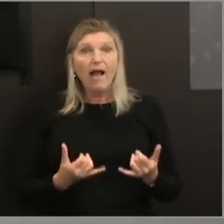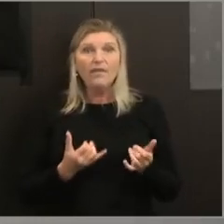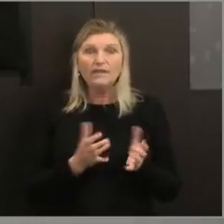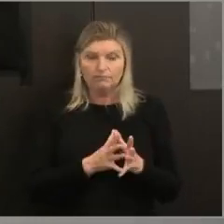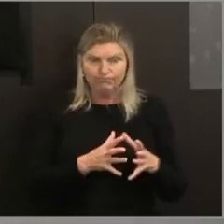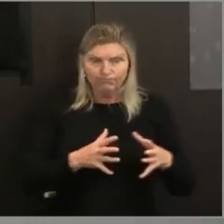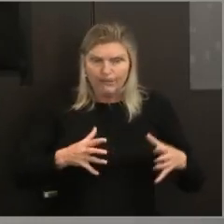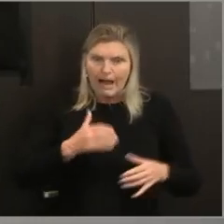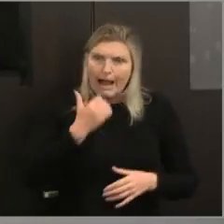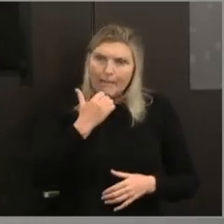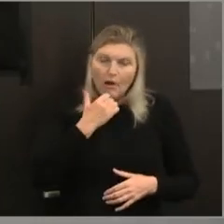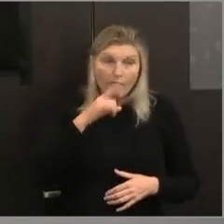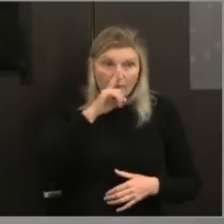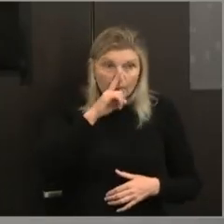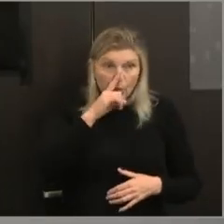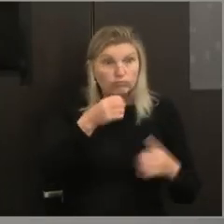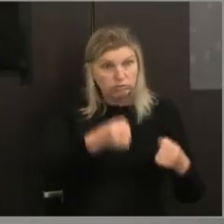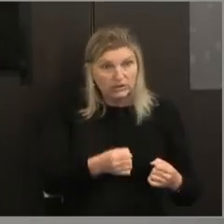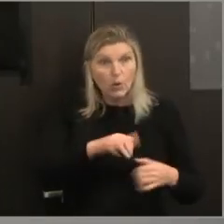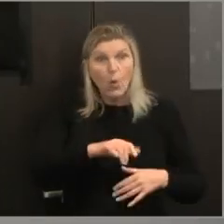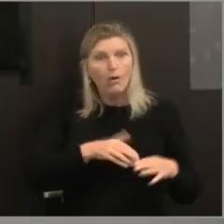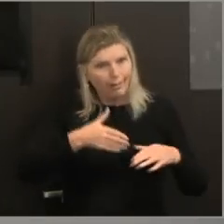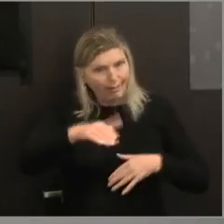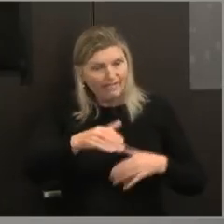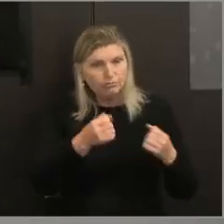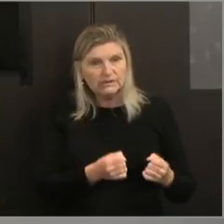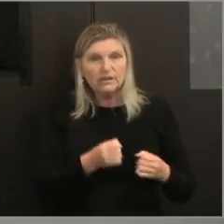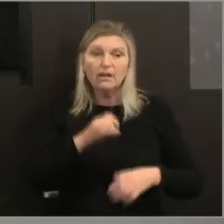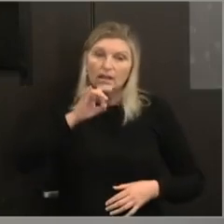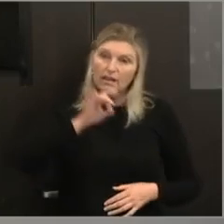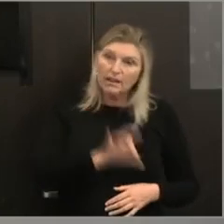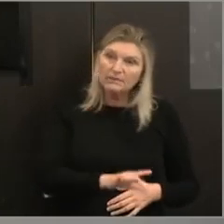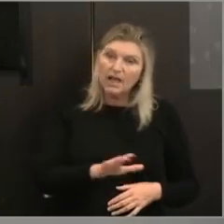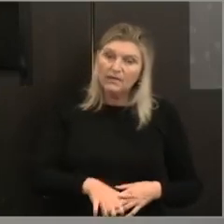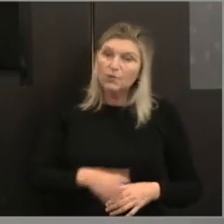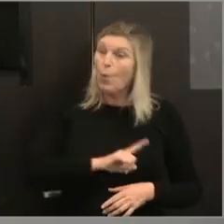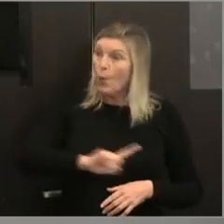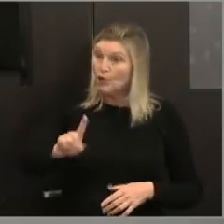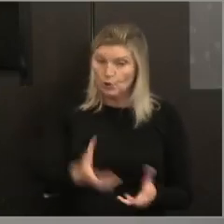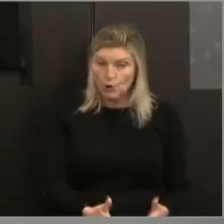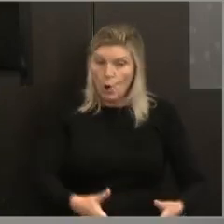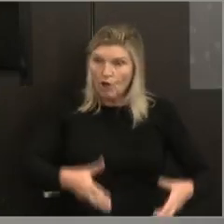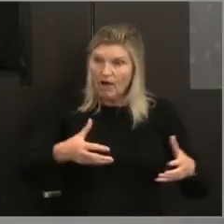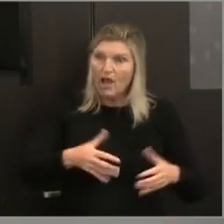and ex-prisoners who were children of kohanga reo and kura kaupapa,